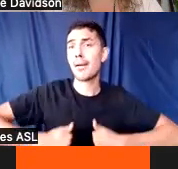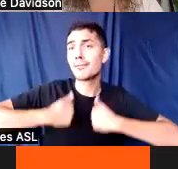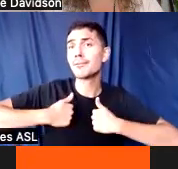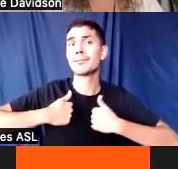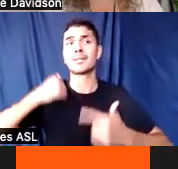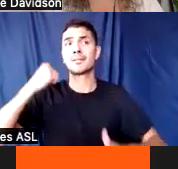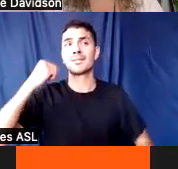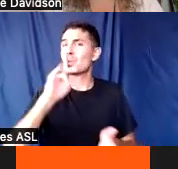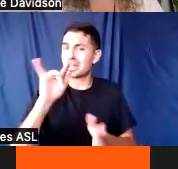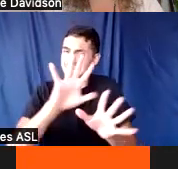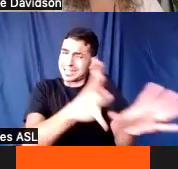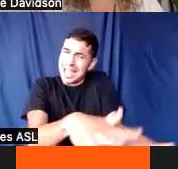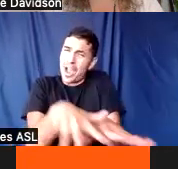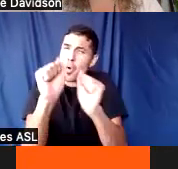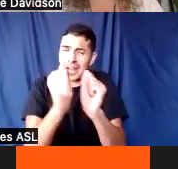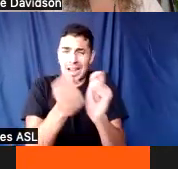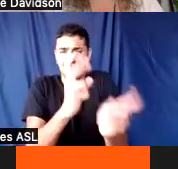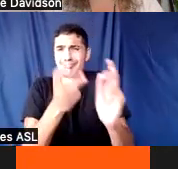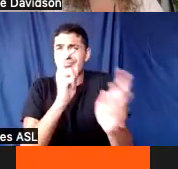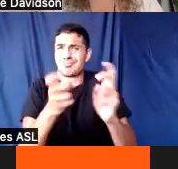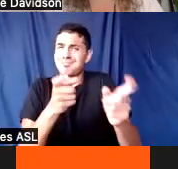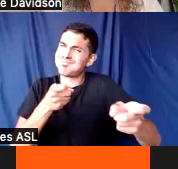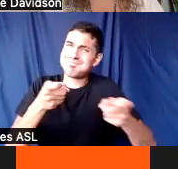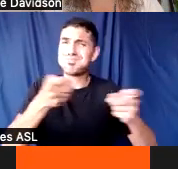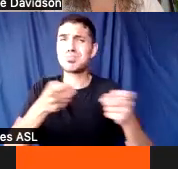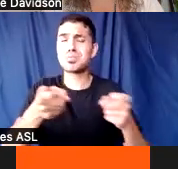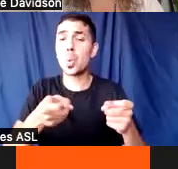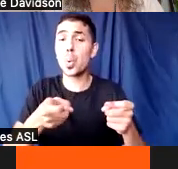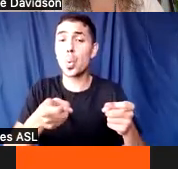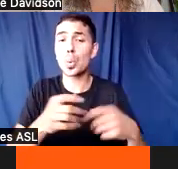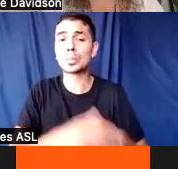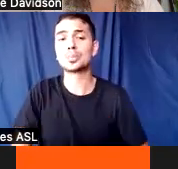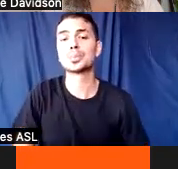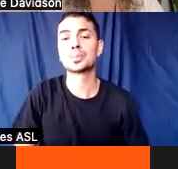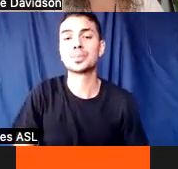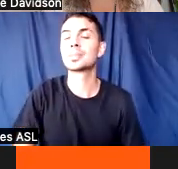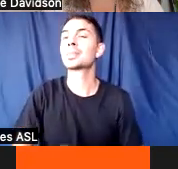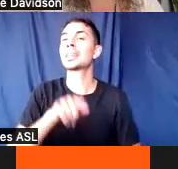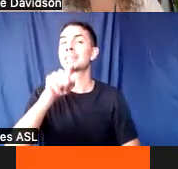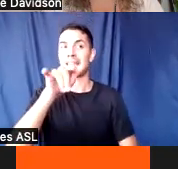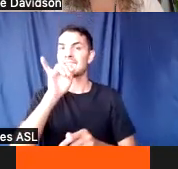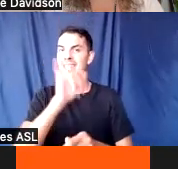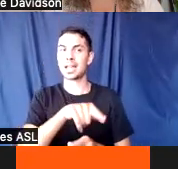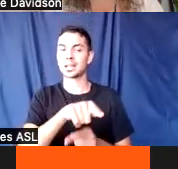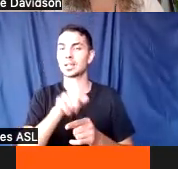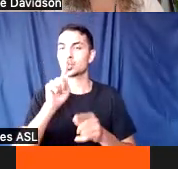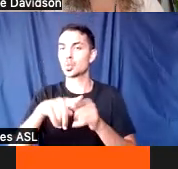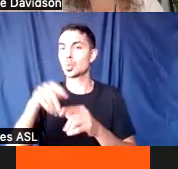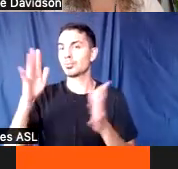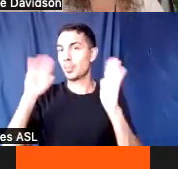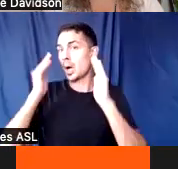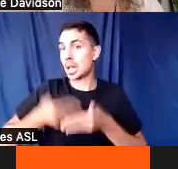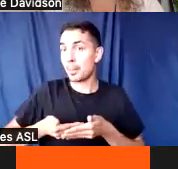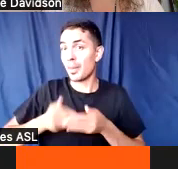rule it, take. The popes created these papal bulls and started this development of the doctrine of discovery. But this was not a